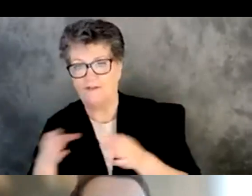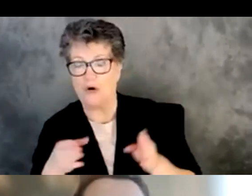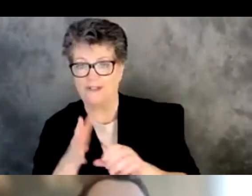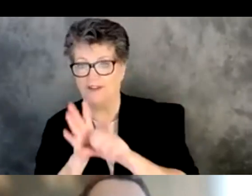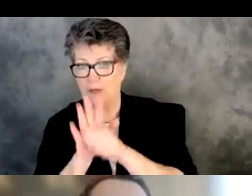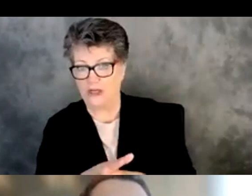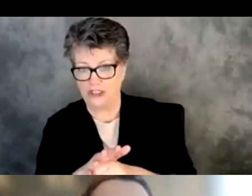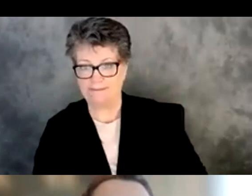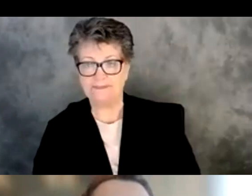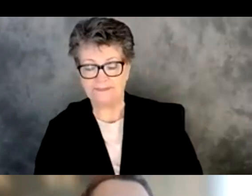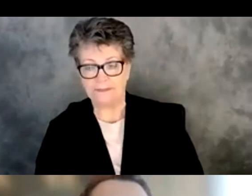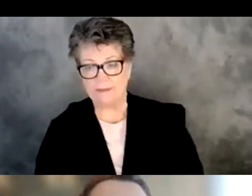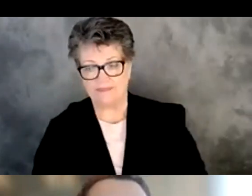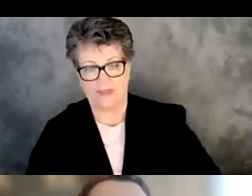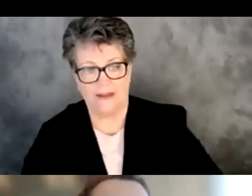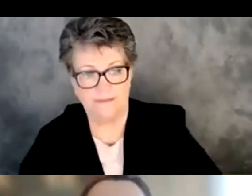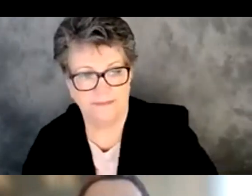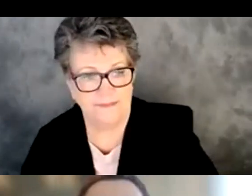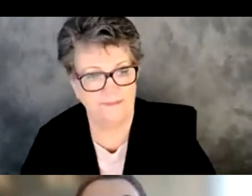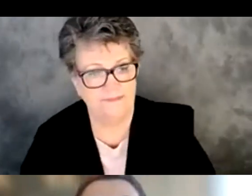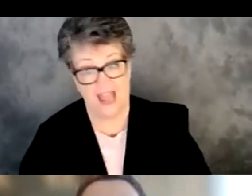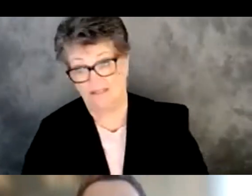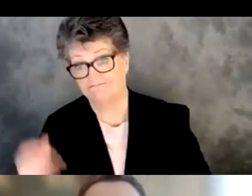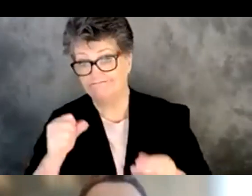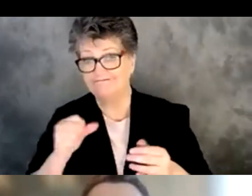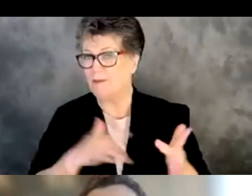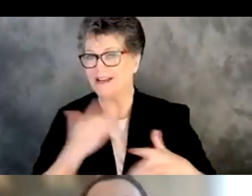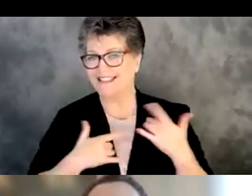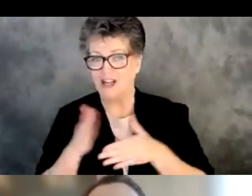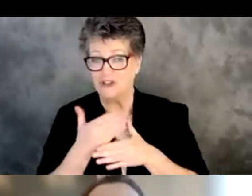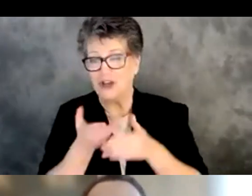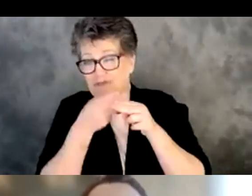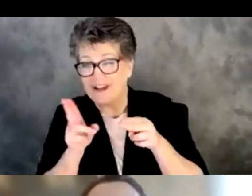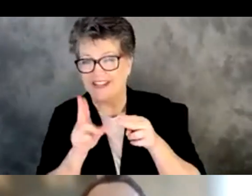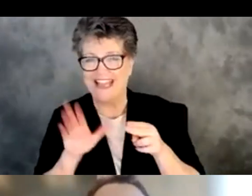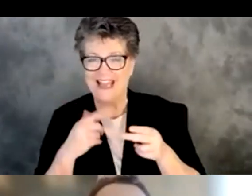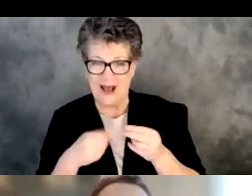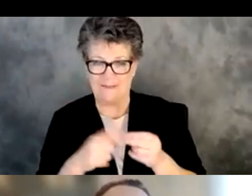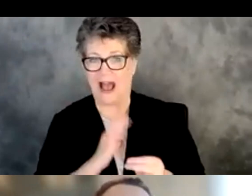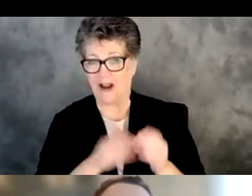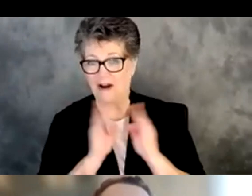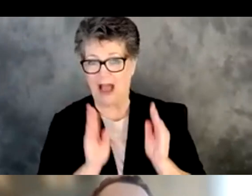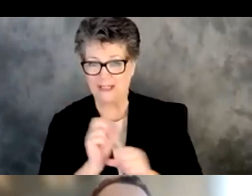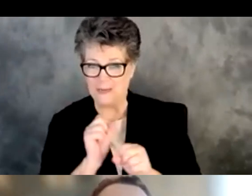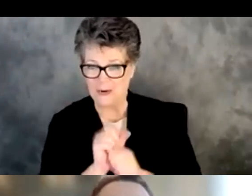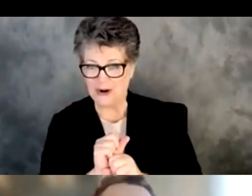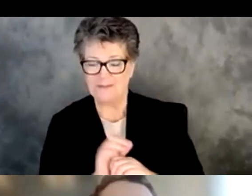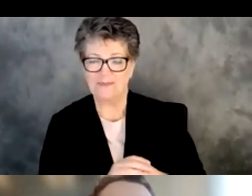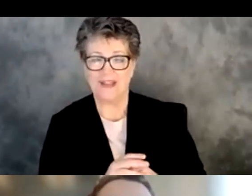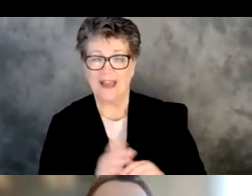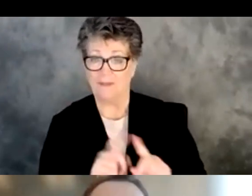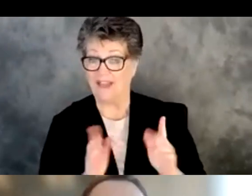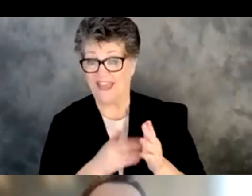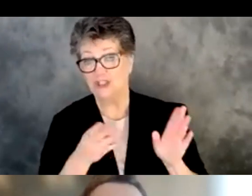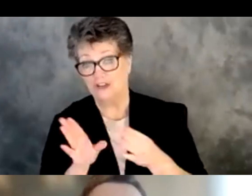oppression. And so excited to share briefly about a little bit about our housing work on the ground, but then